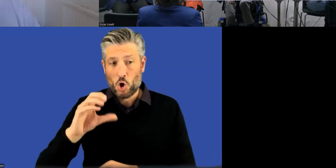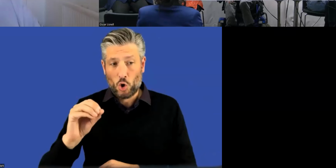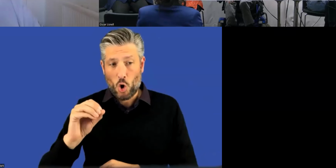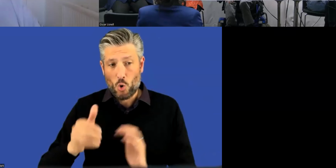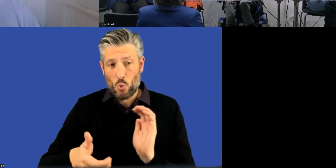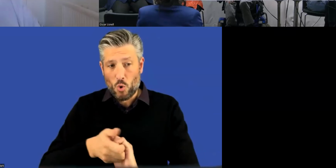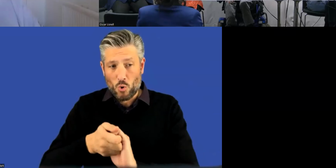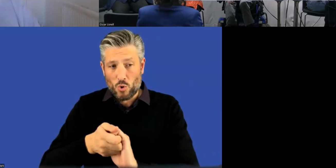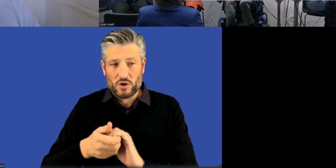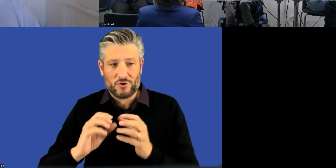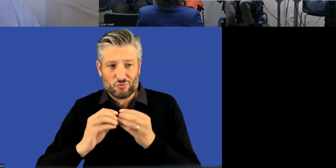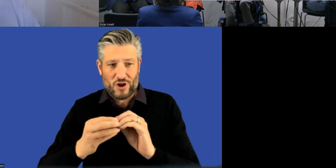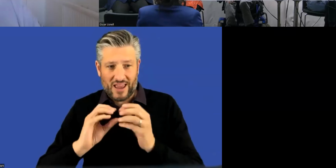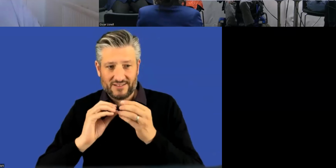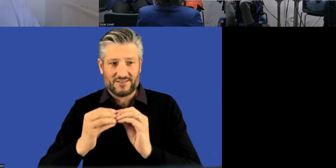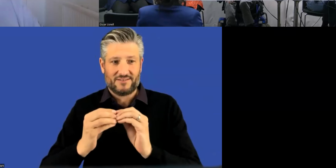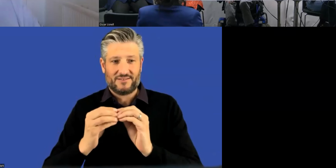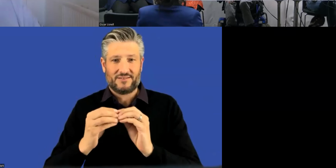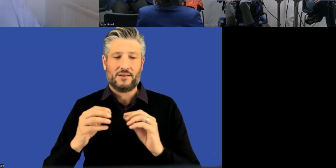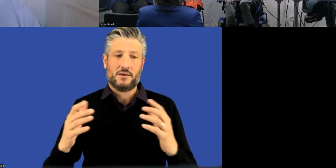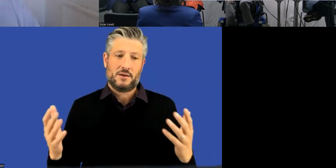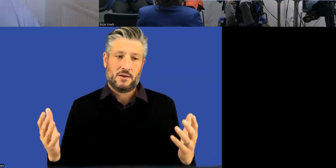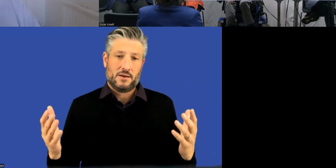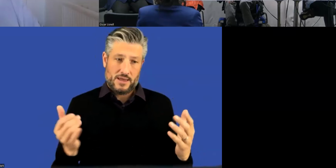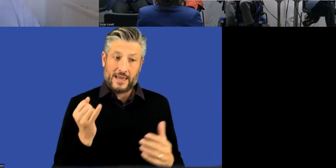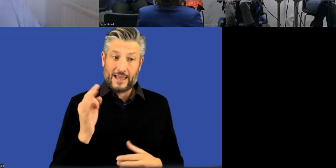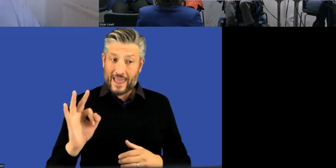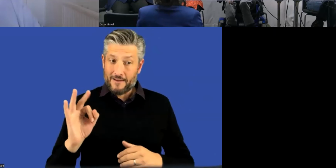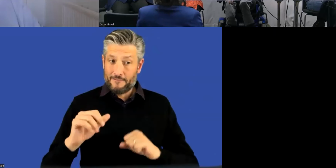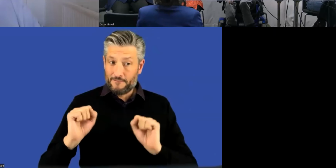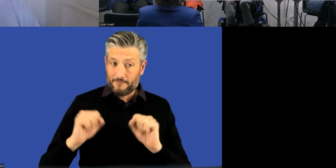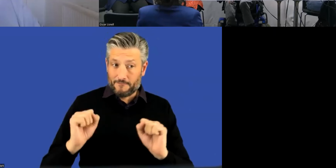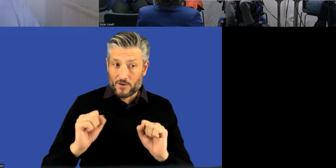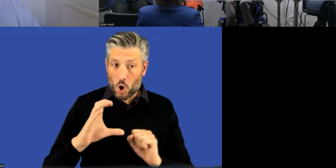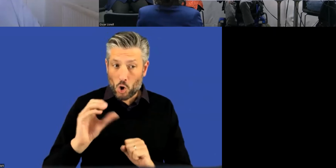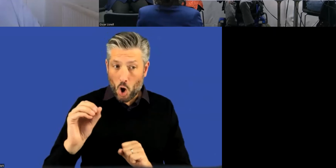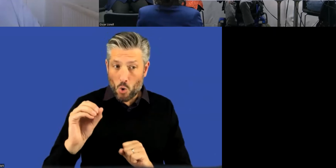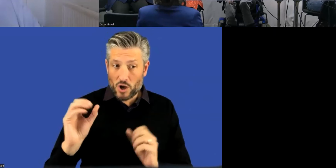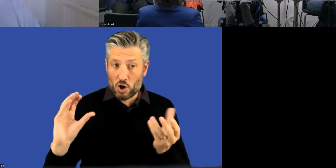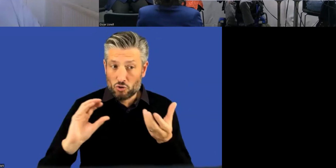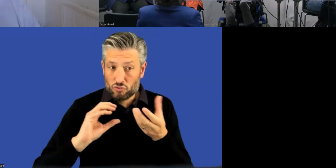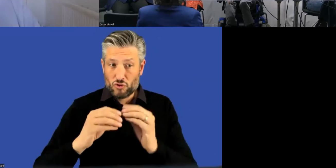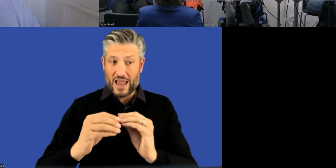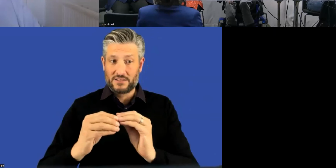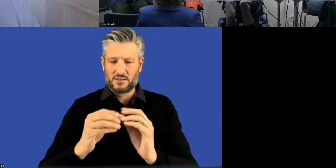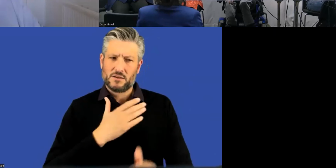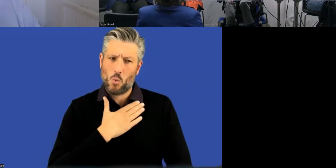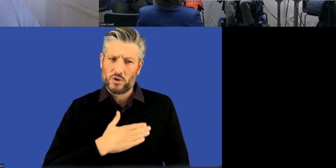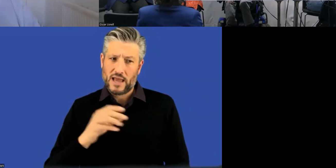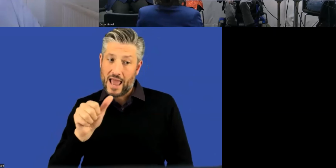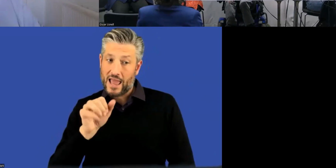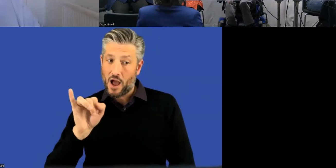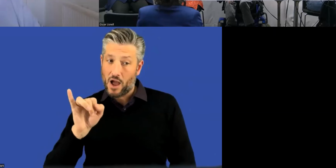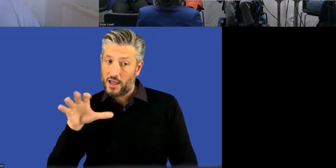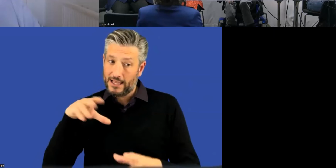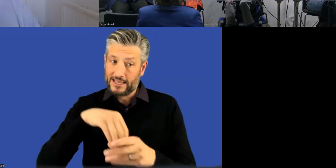have co-creativity, when we have an experience with an AI agent, we don't just want an AI agent that responds